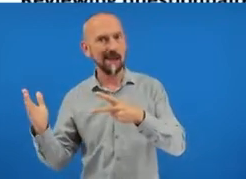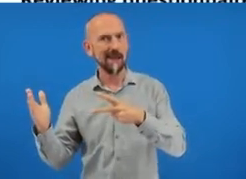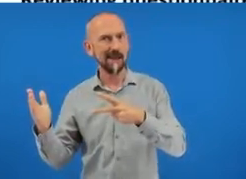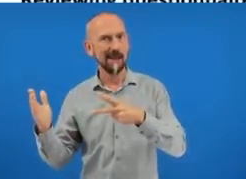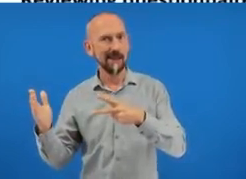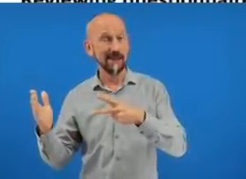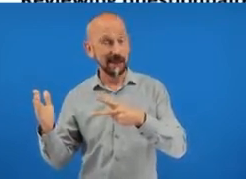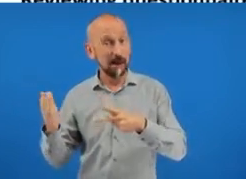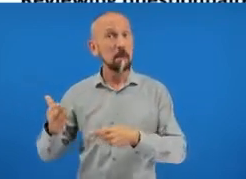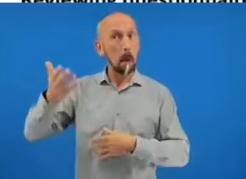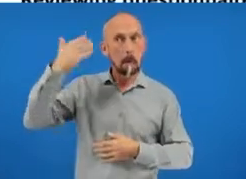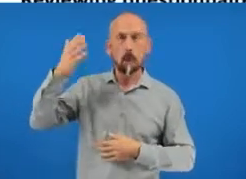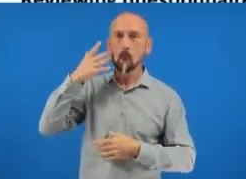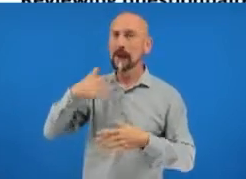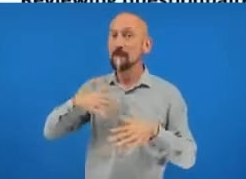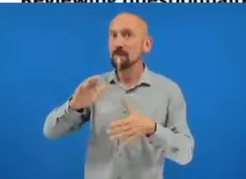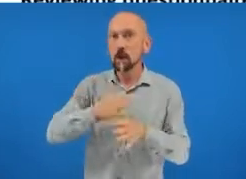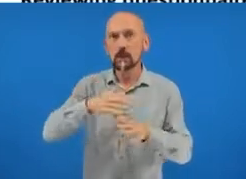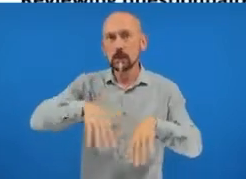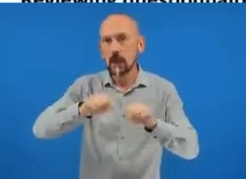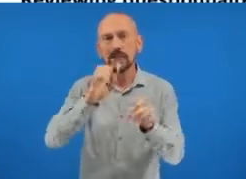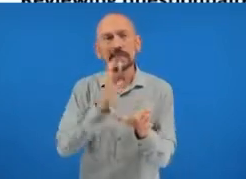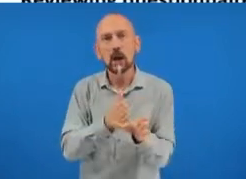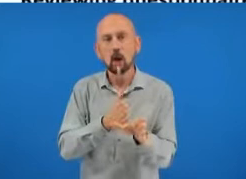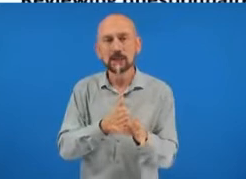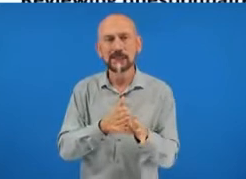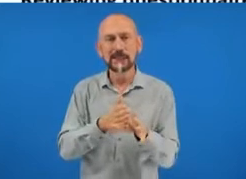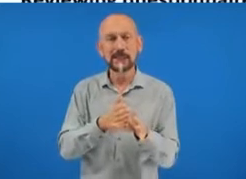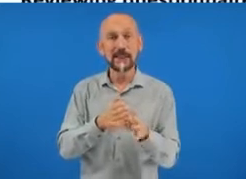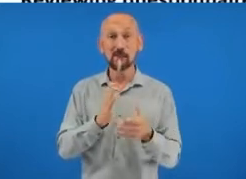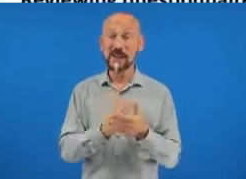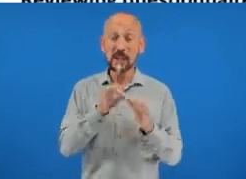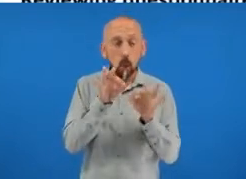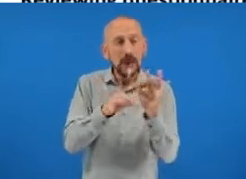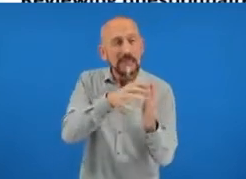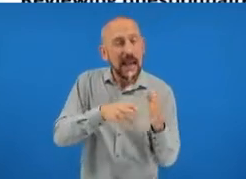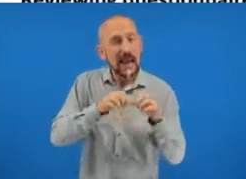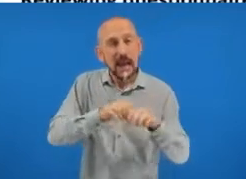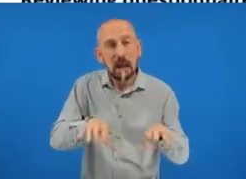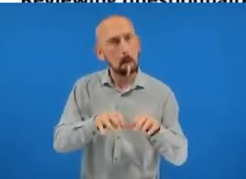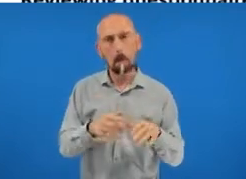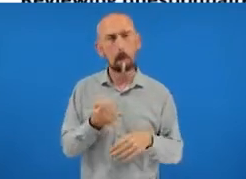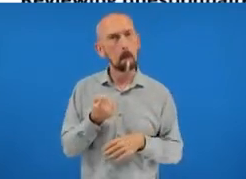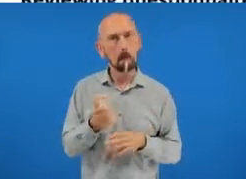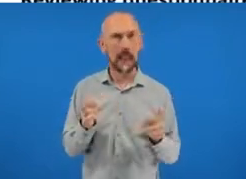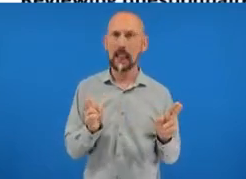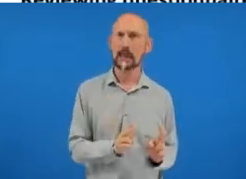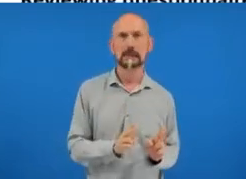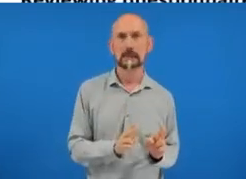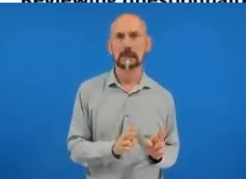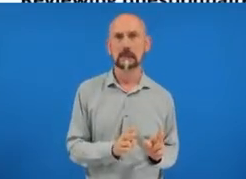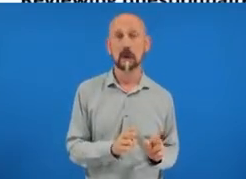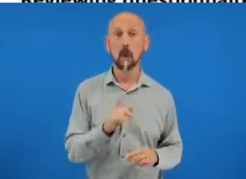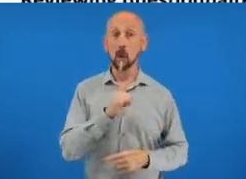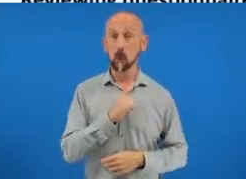as a psychologist, I didn't use questionnaires nearly as closely as I do today. And I can see that that was related to my